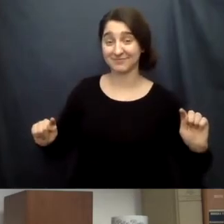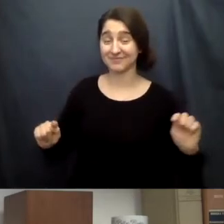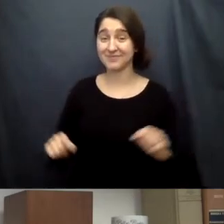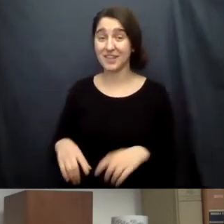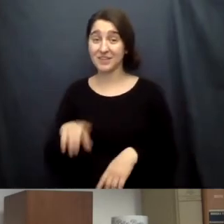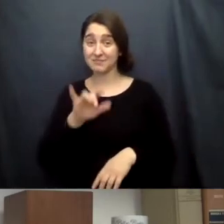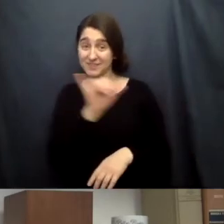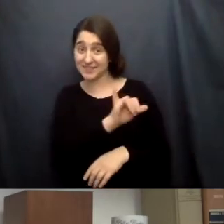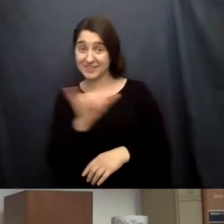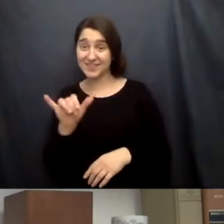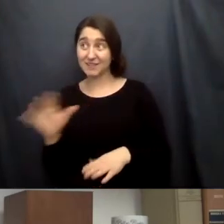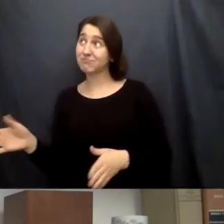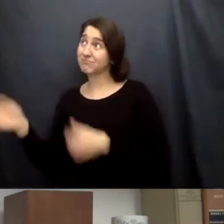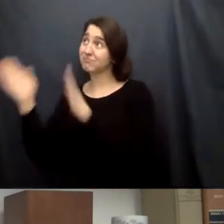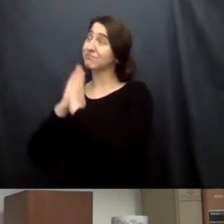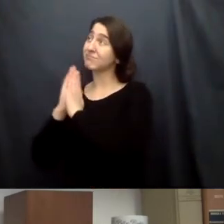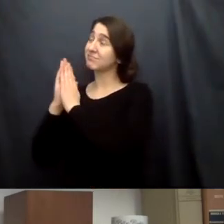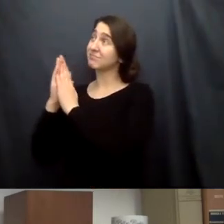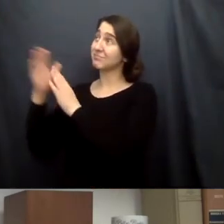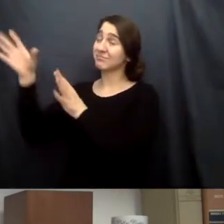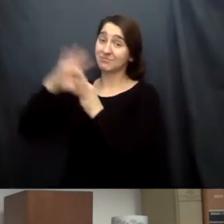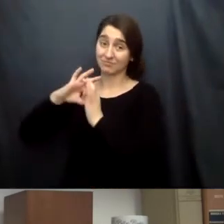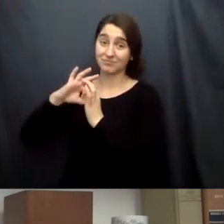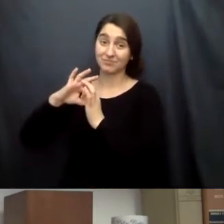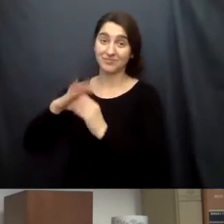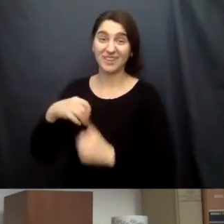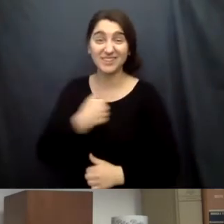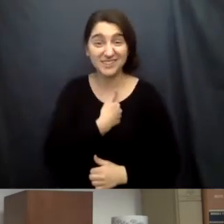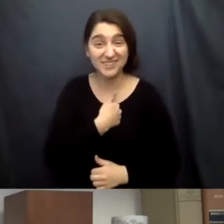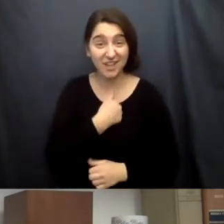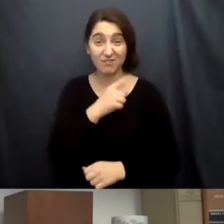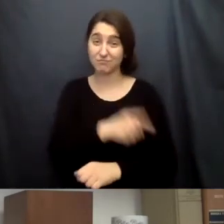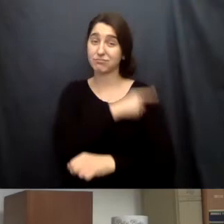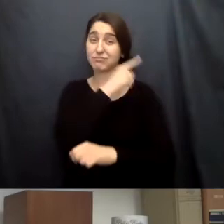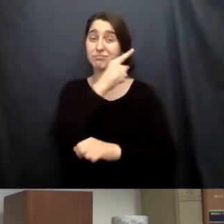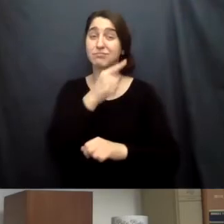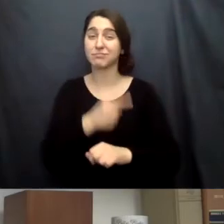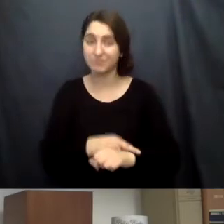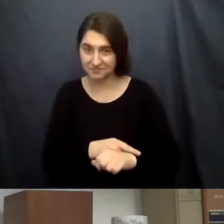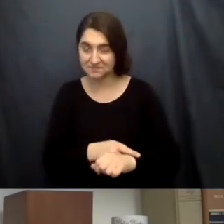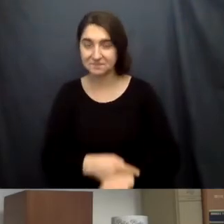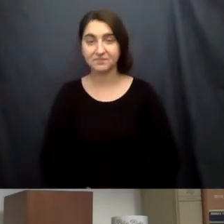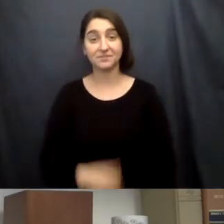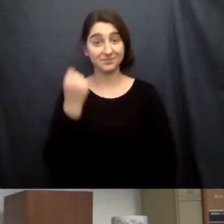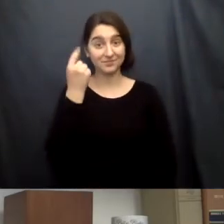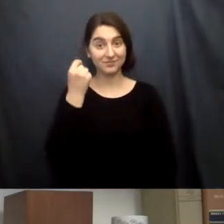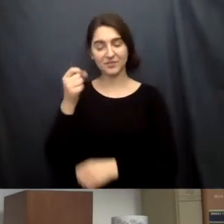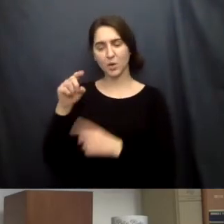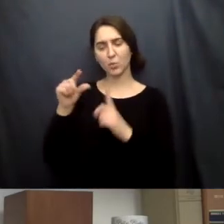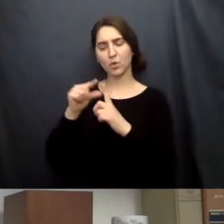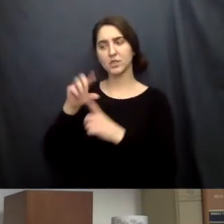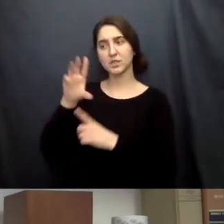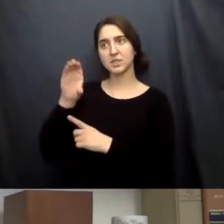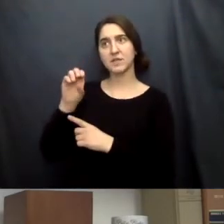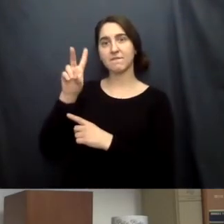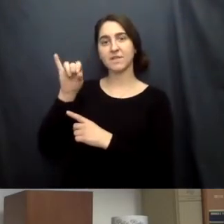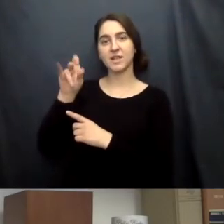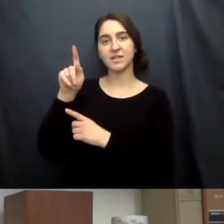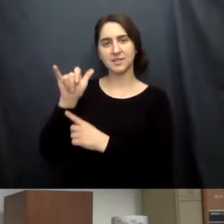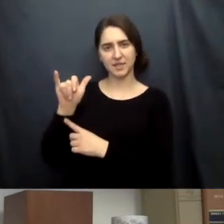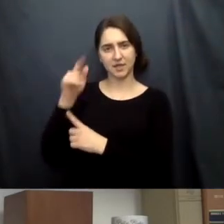wildly divergent between one another, and even as Williams experienced within ourselves over a